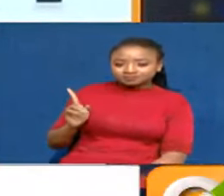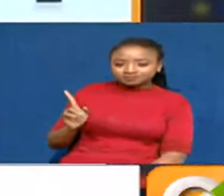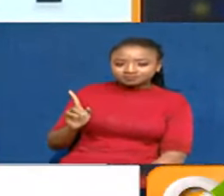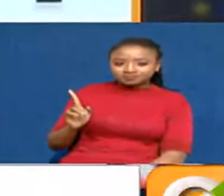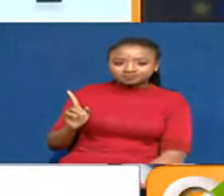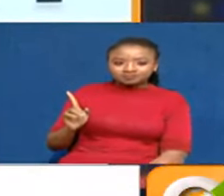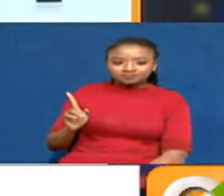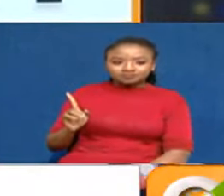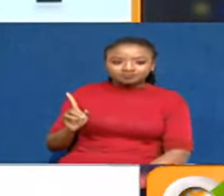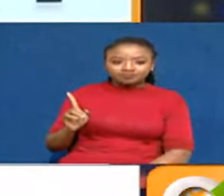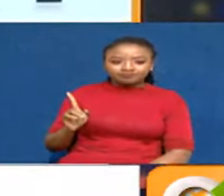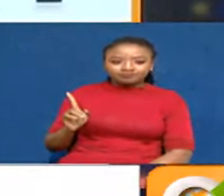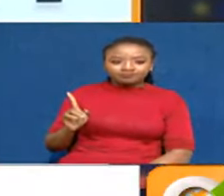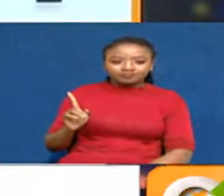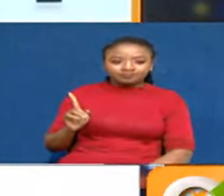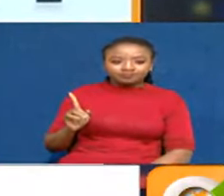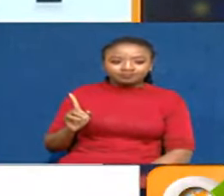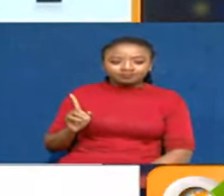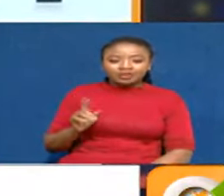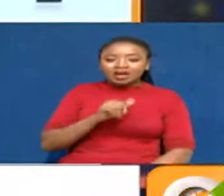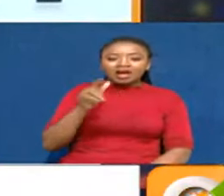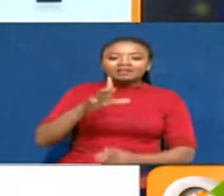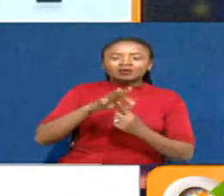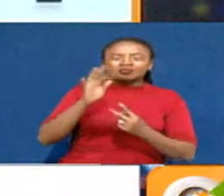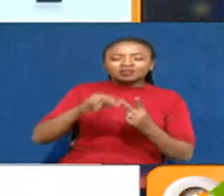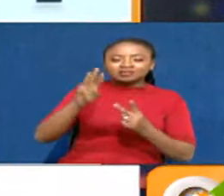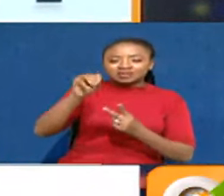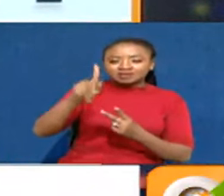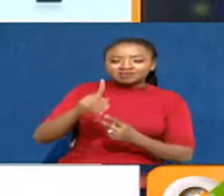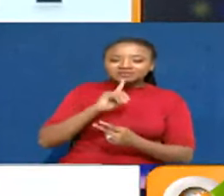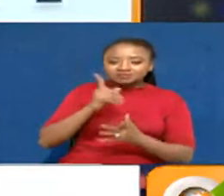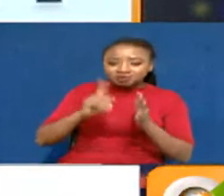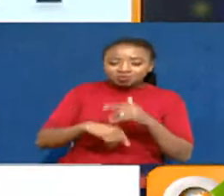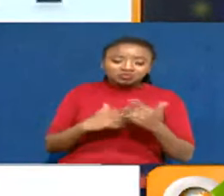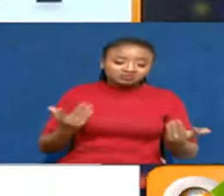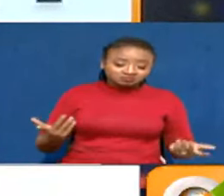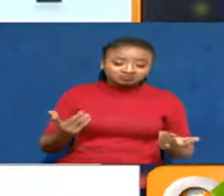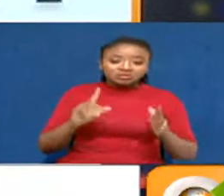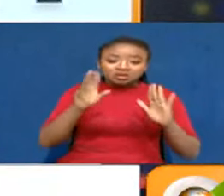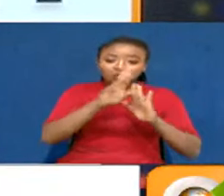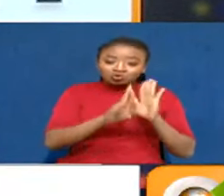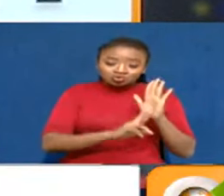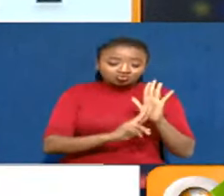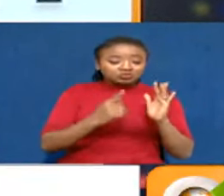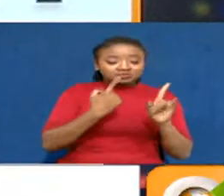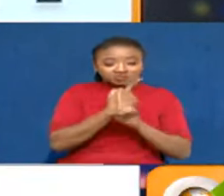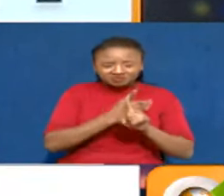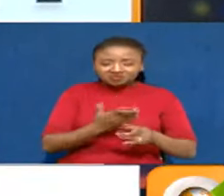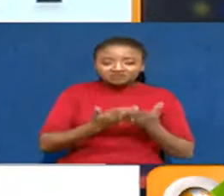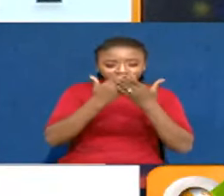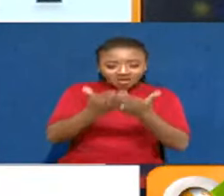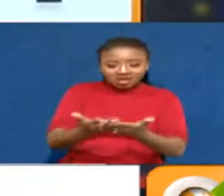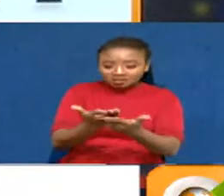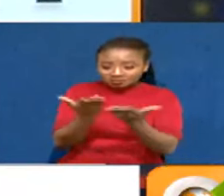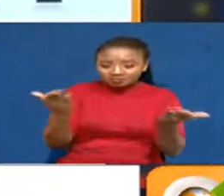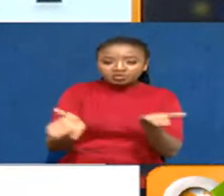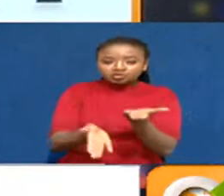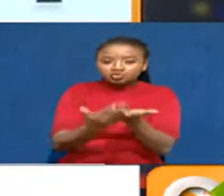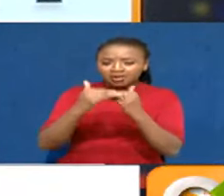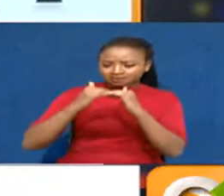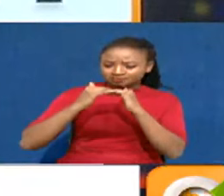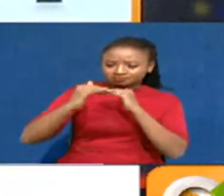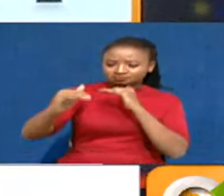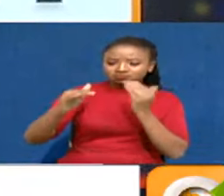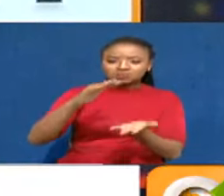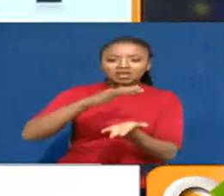Sylvia Kasanga, that's a nominated member of parliament, says in the end, regulation and legislation serves to even the playing field and